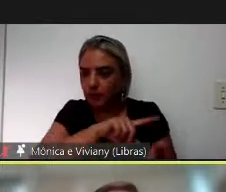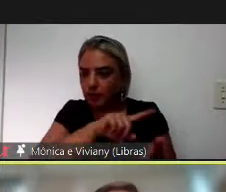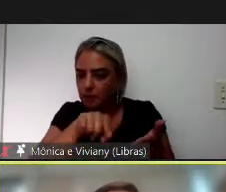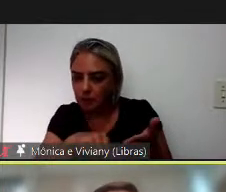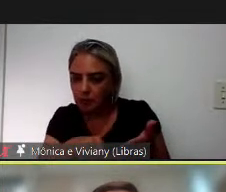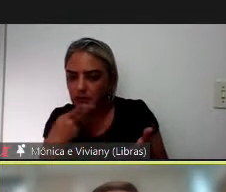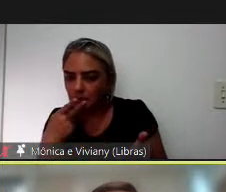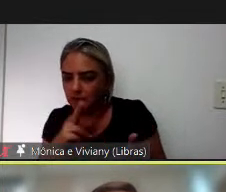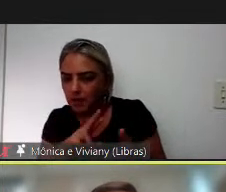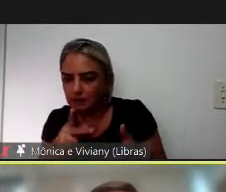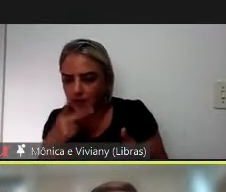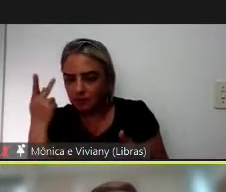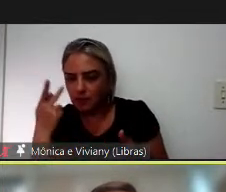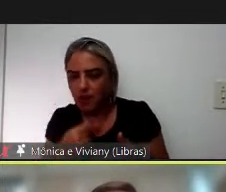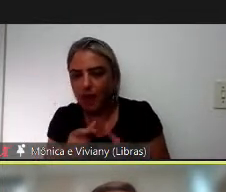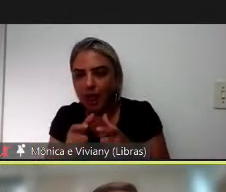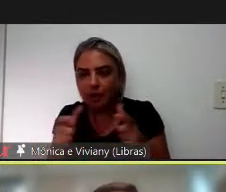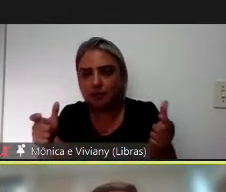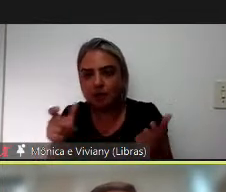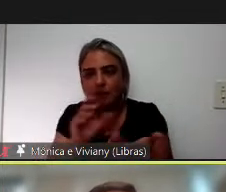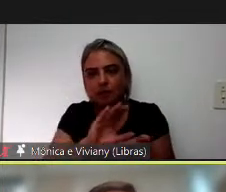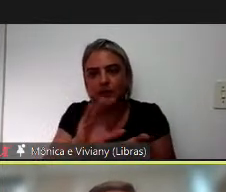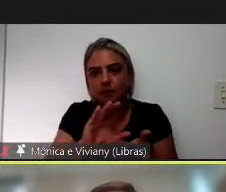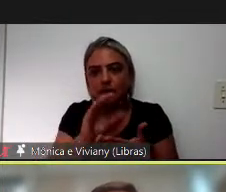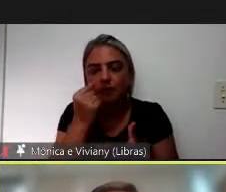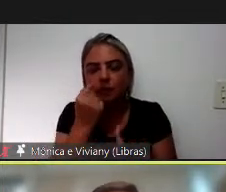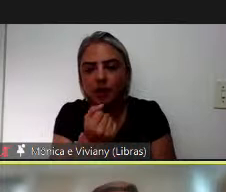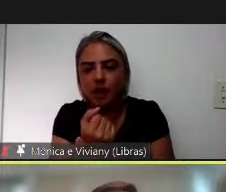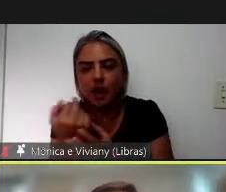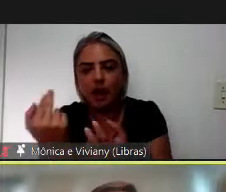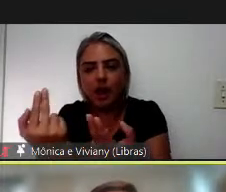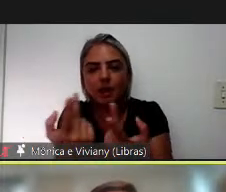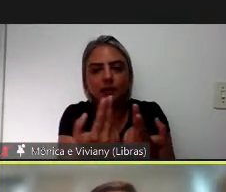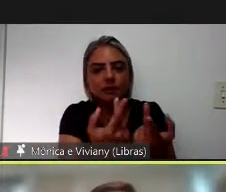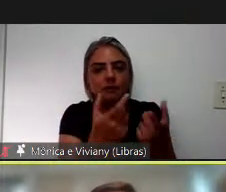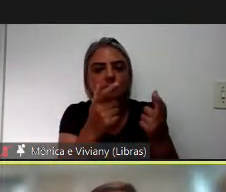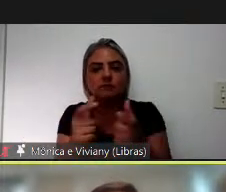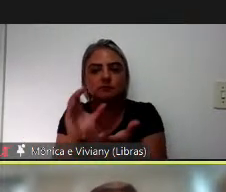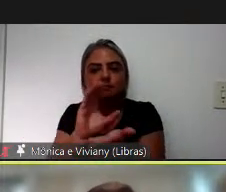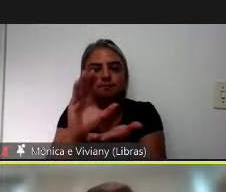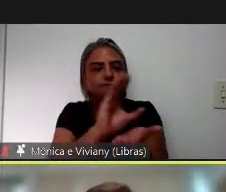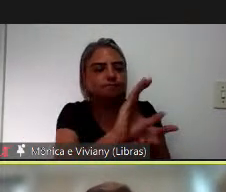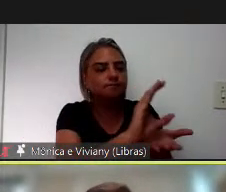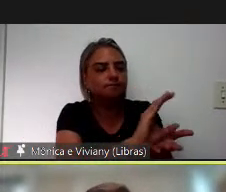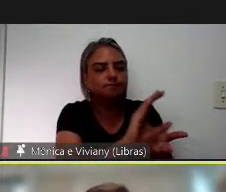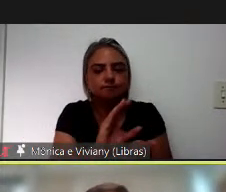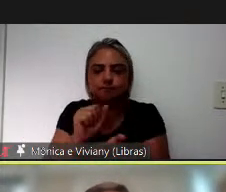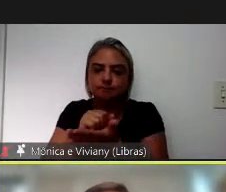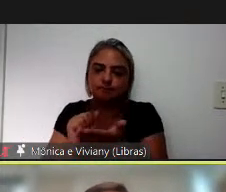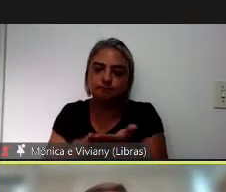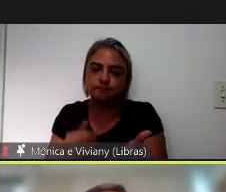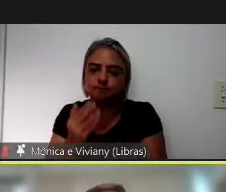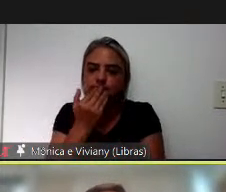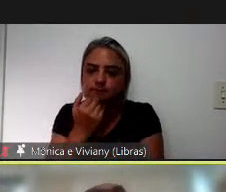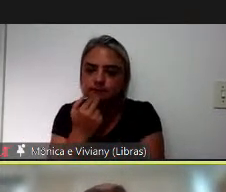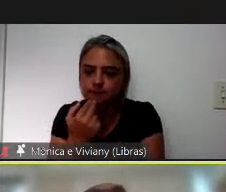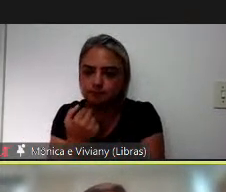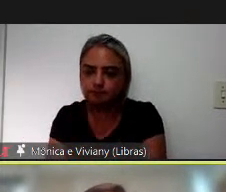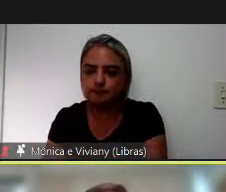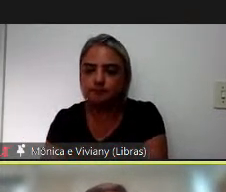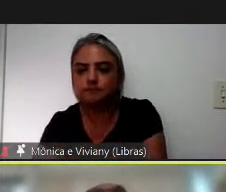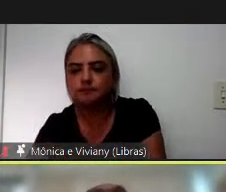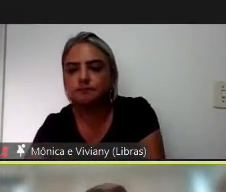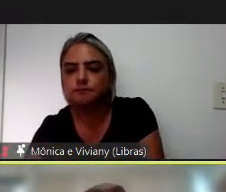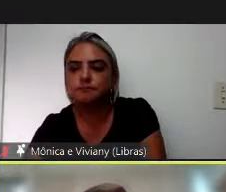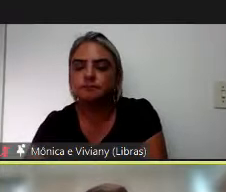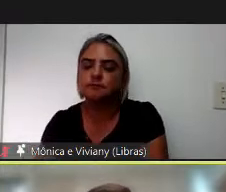We have to promote health in a state and municipality way. We have to